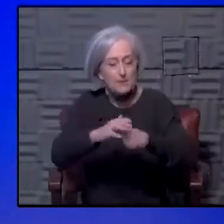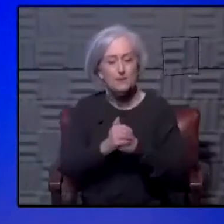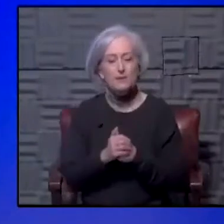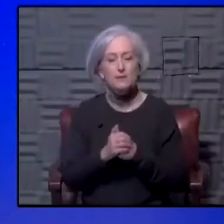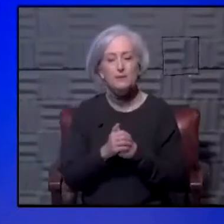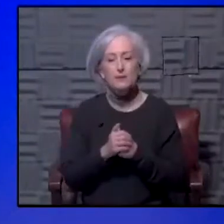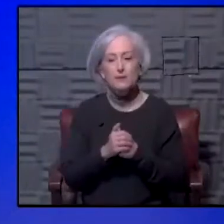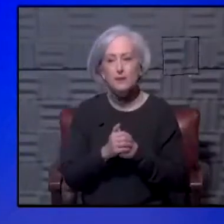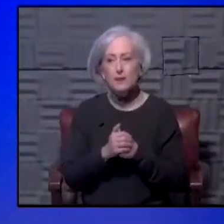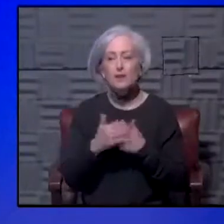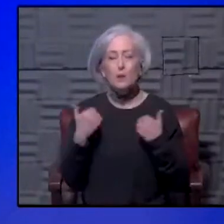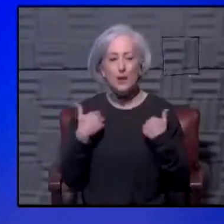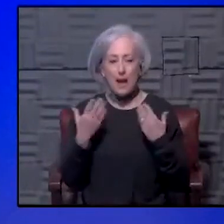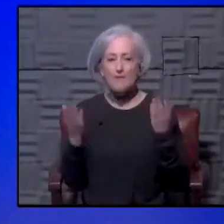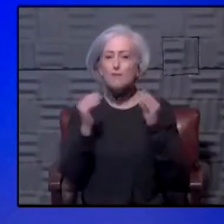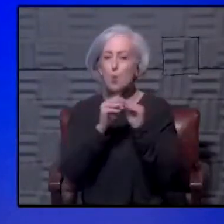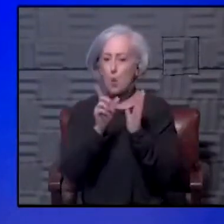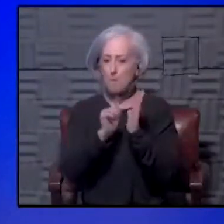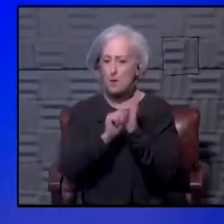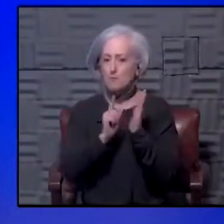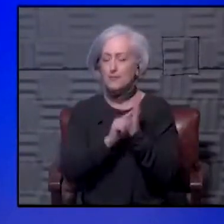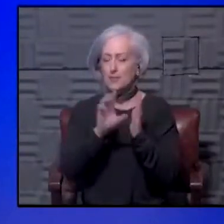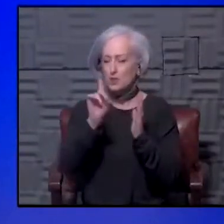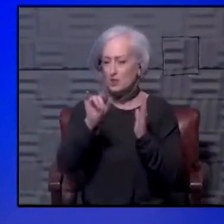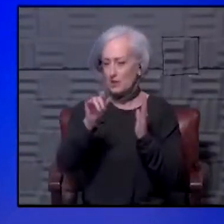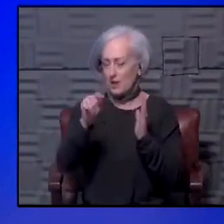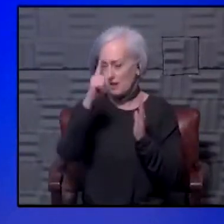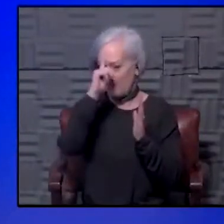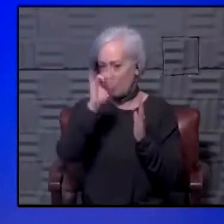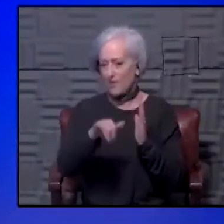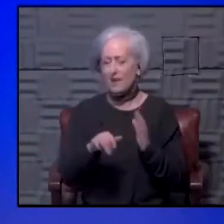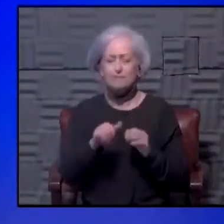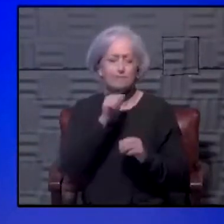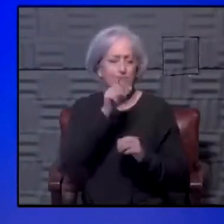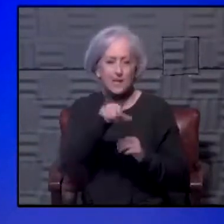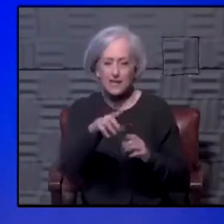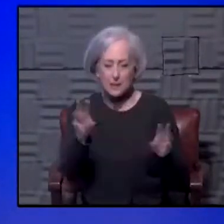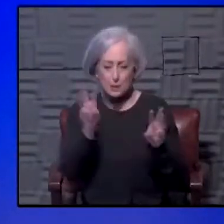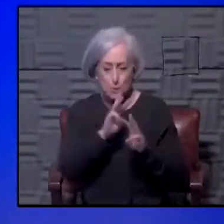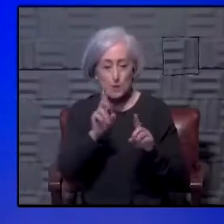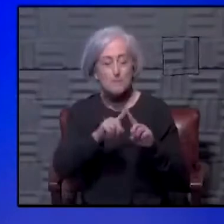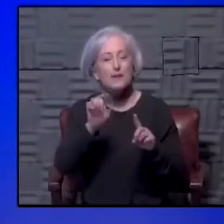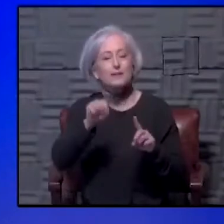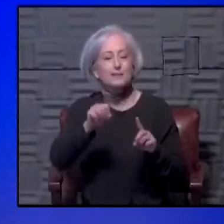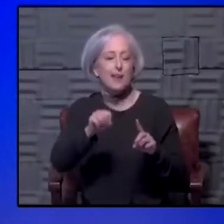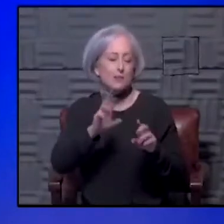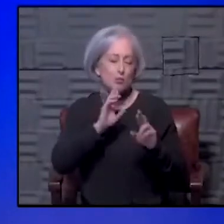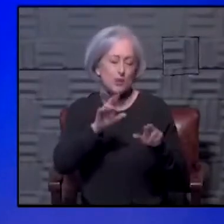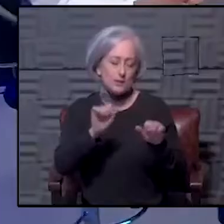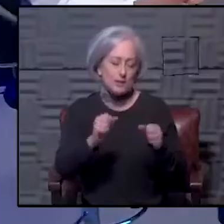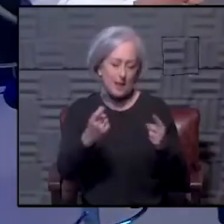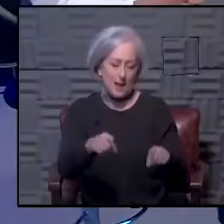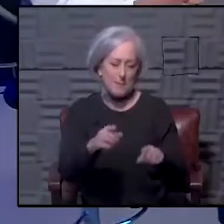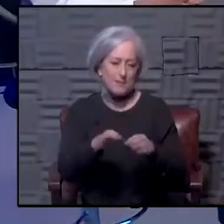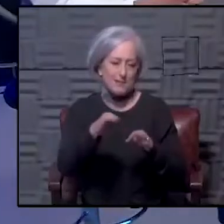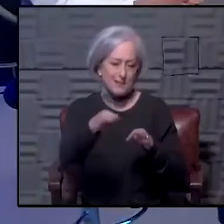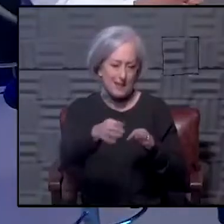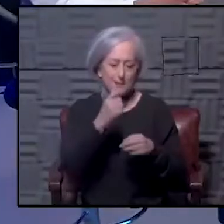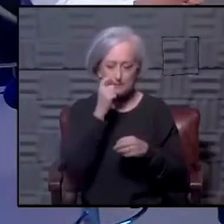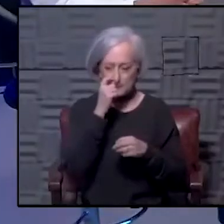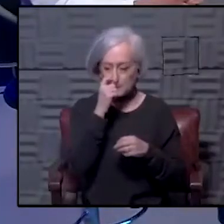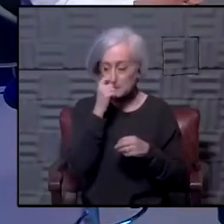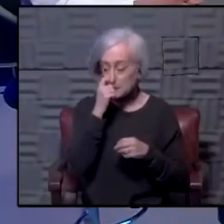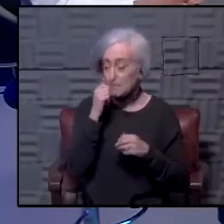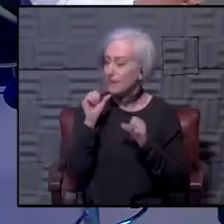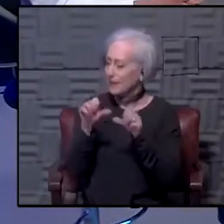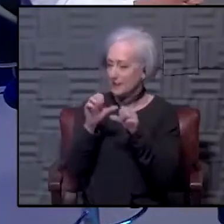more published data about that. Again, I would say still nothing to worry about, but yes, those reactions can occur. And continue to proceed with getting that